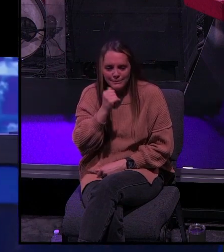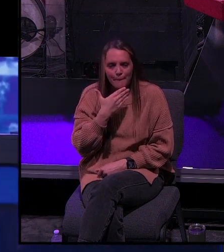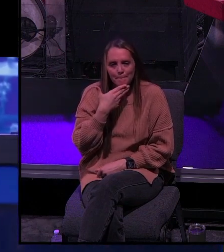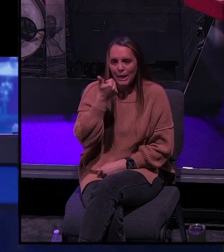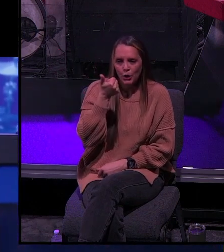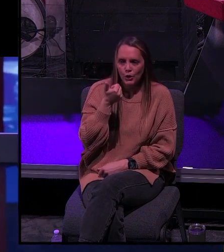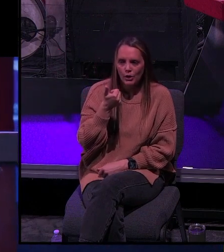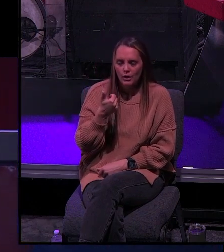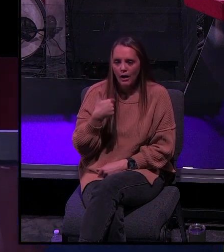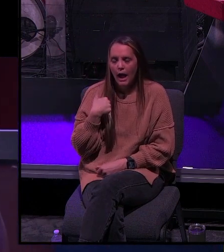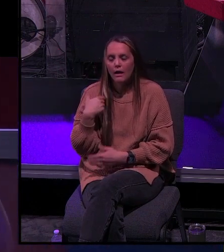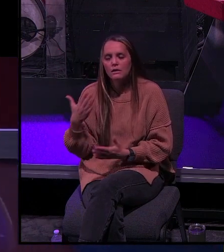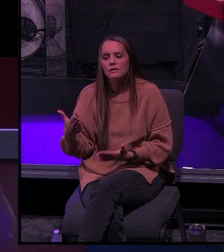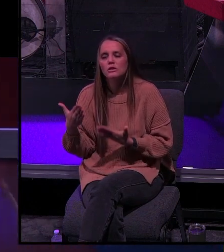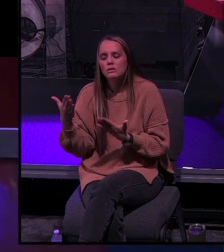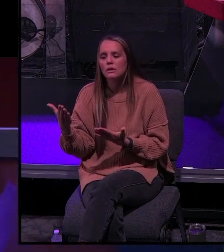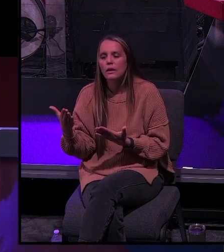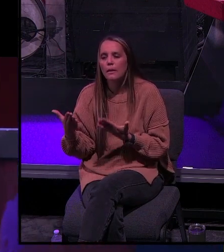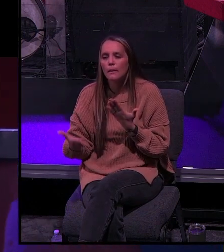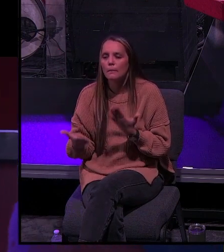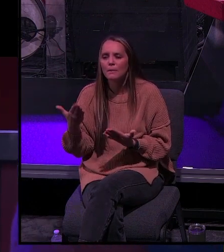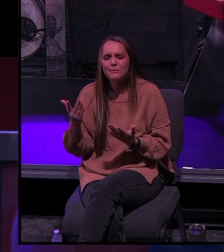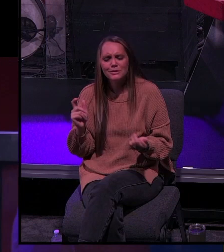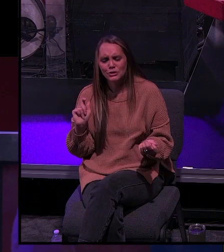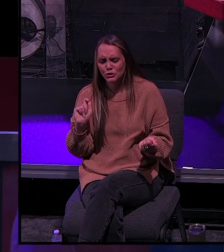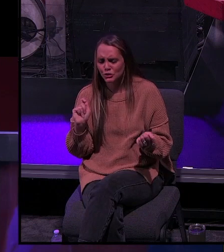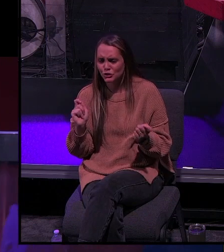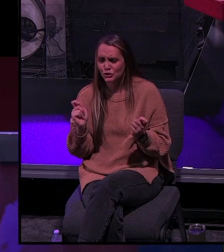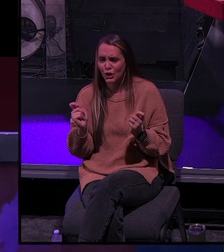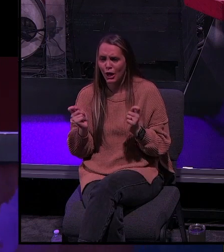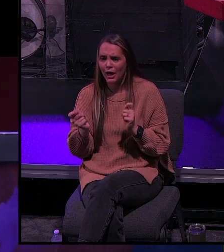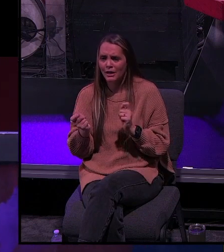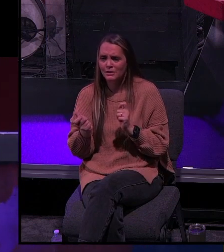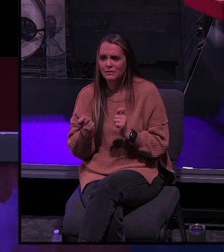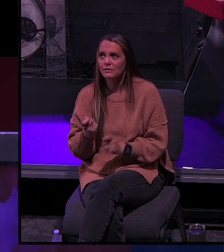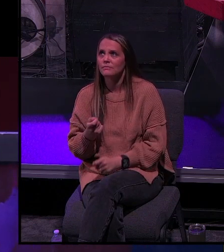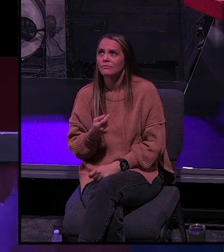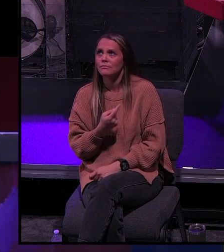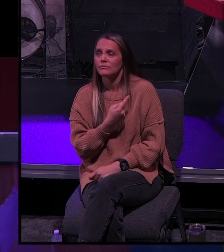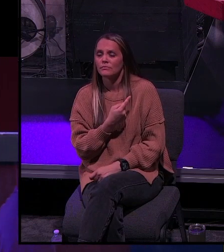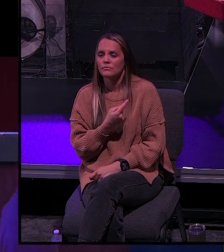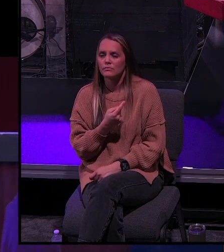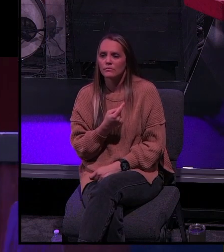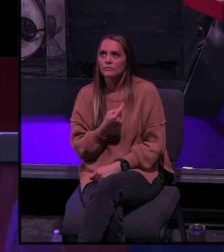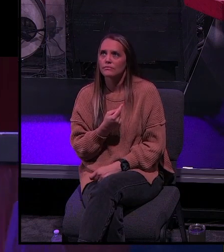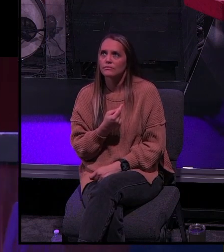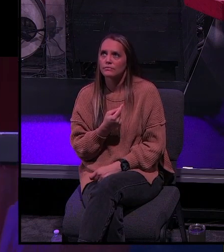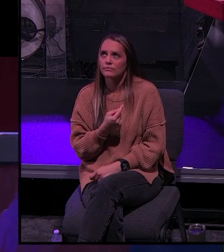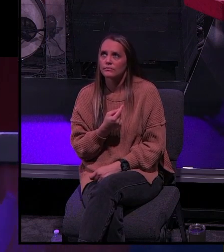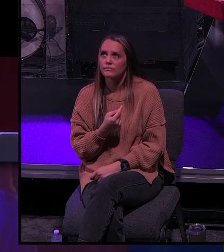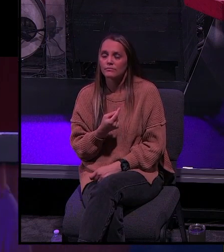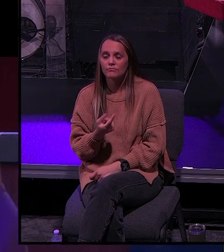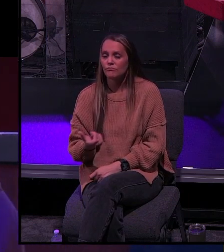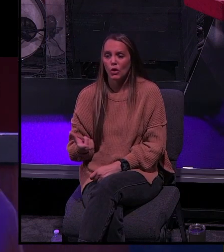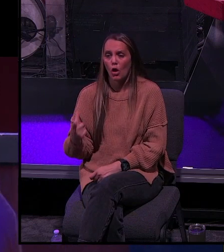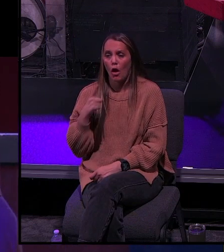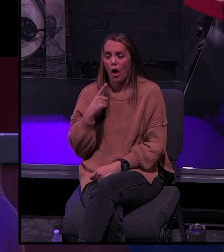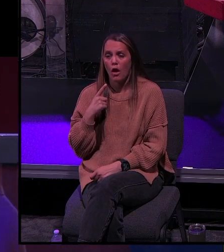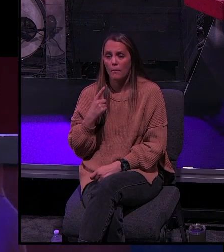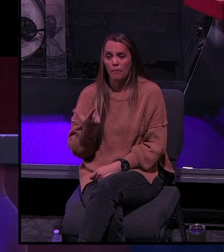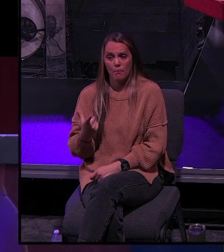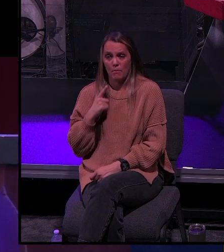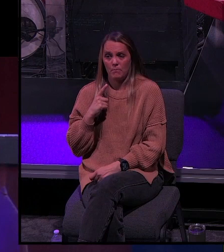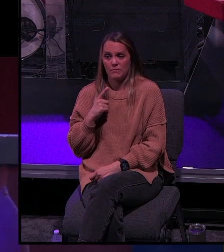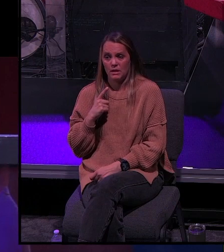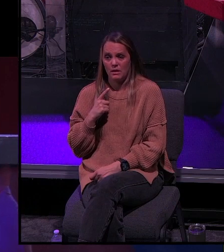I would suggest. Maybe just flipping the script a little bit. Go ahead if you could to that next. Our default oftentimes, I'll just admit, my default a lot of times is I